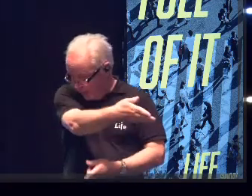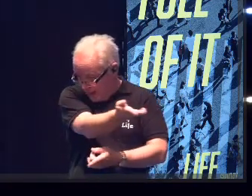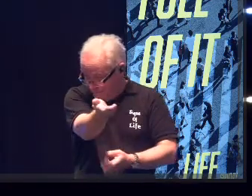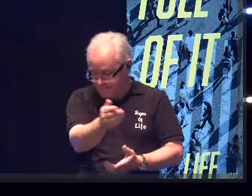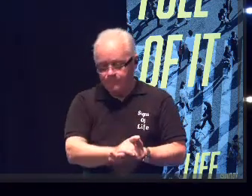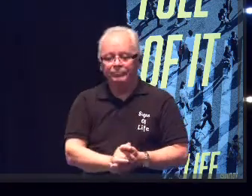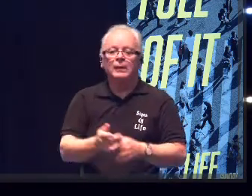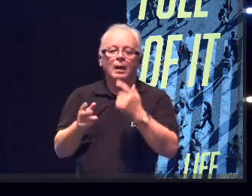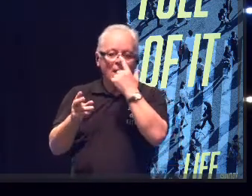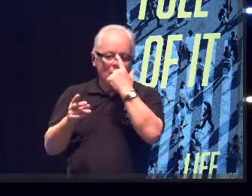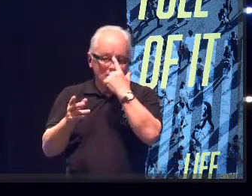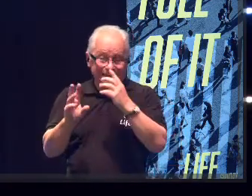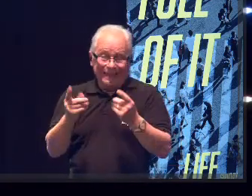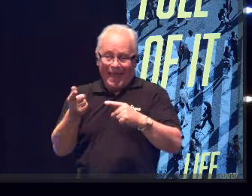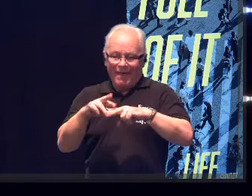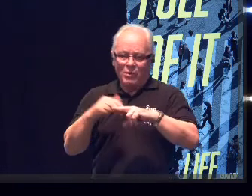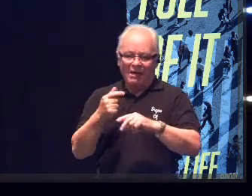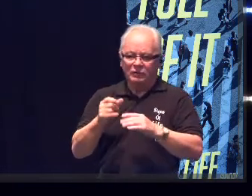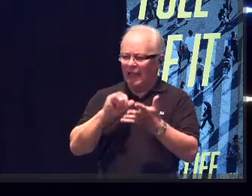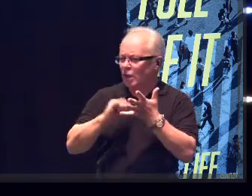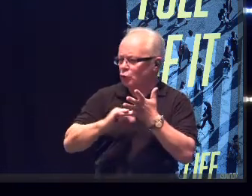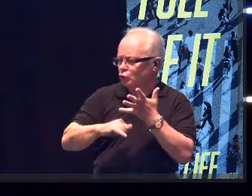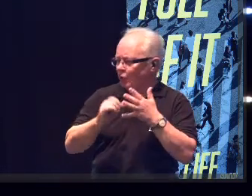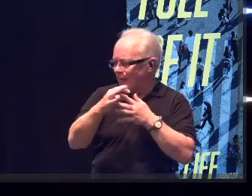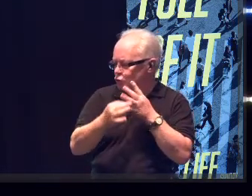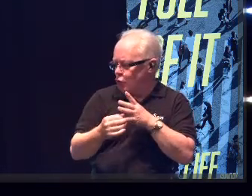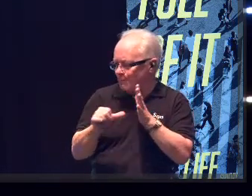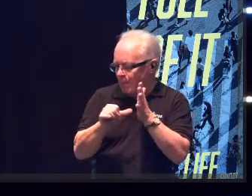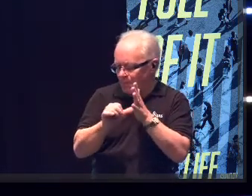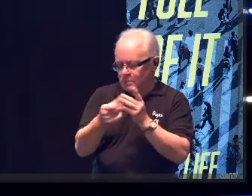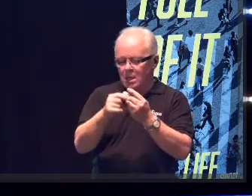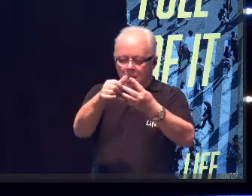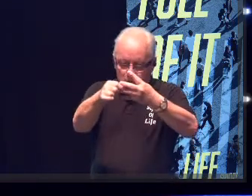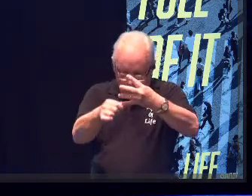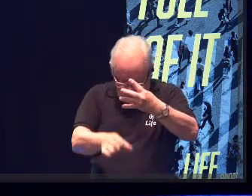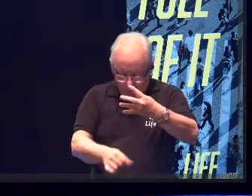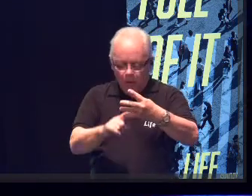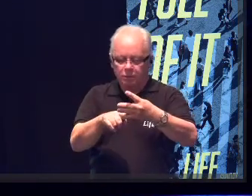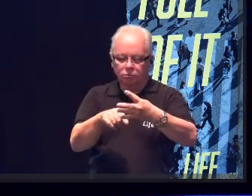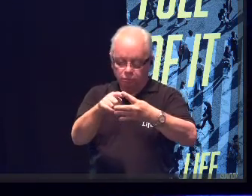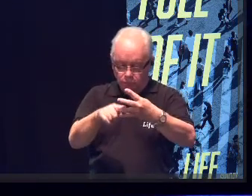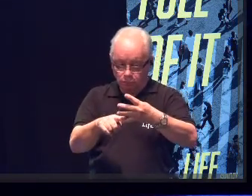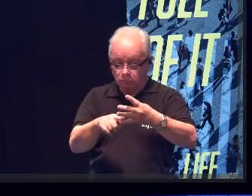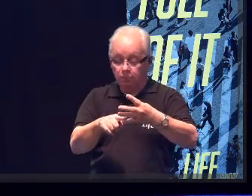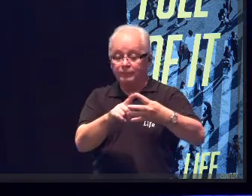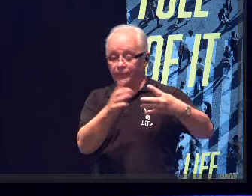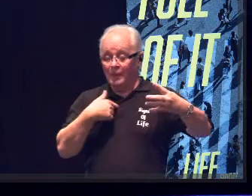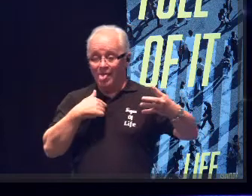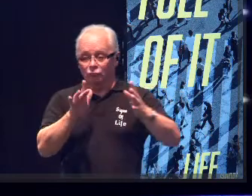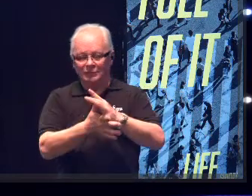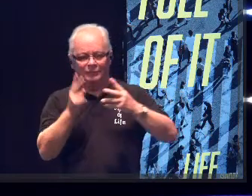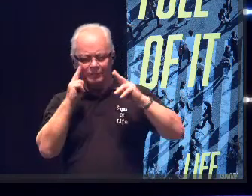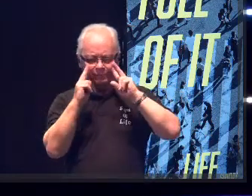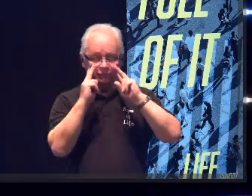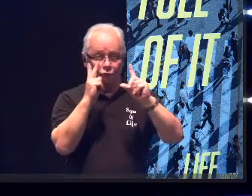that we have going on in our time. Descended upon because society views them as arrogant